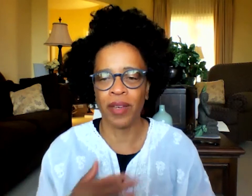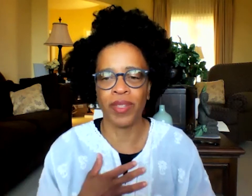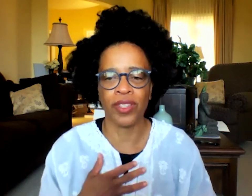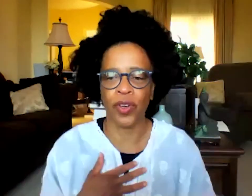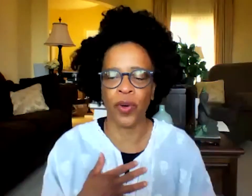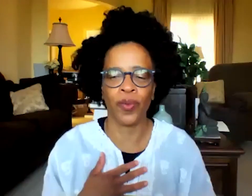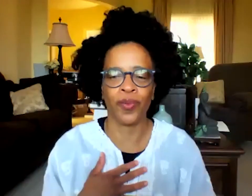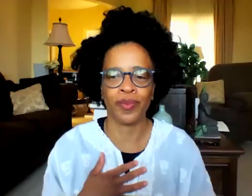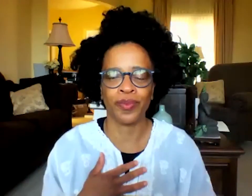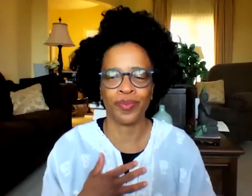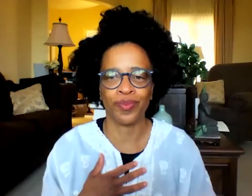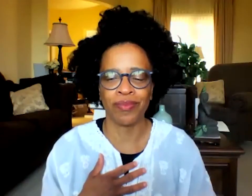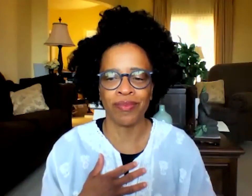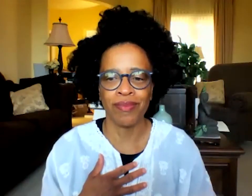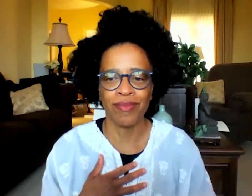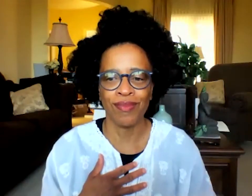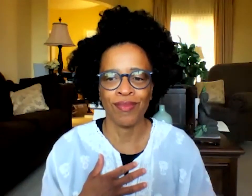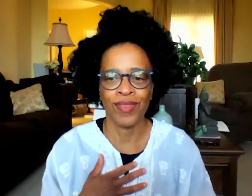May it be so.